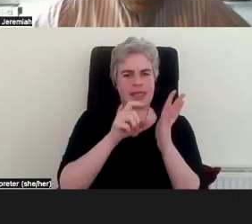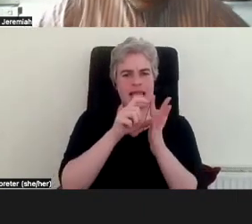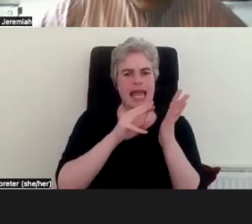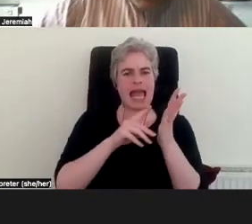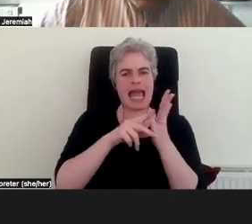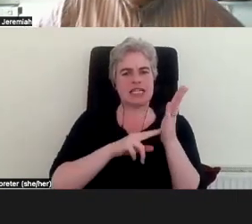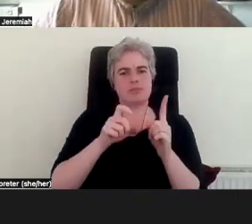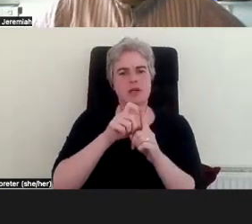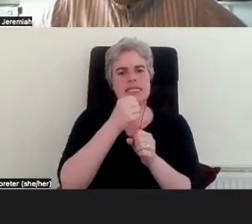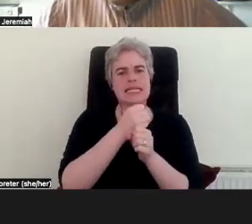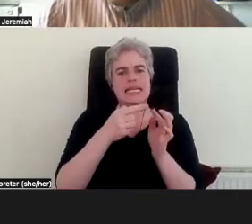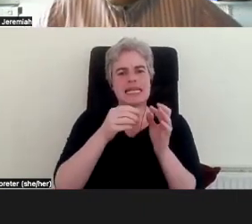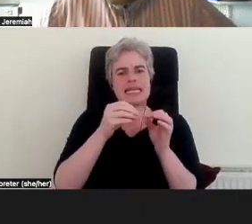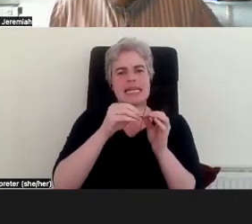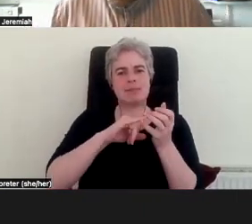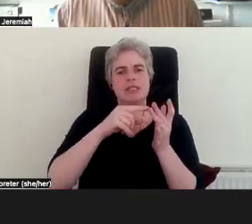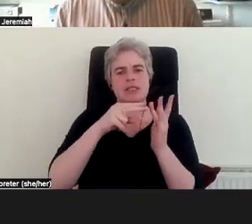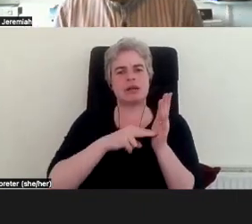in